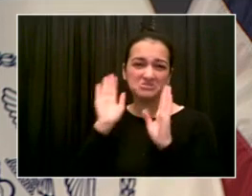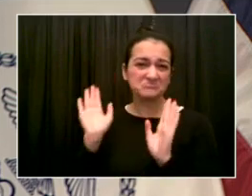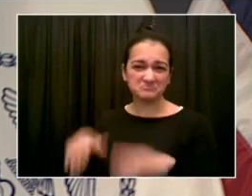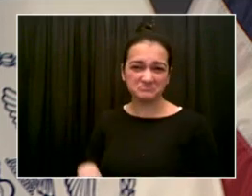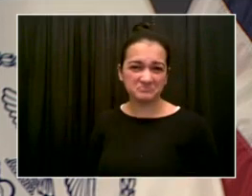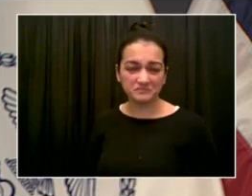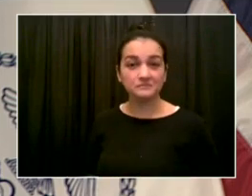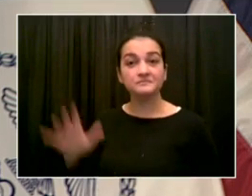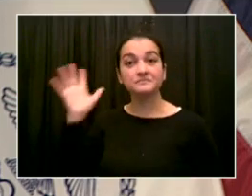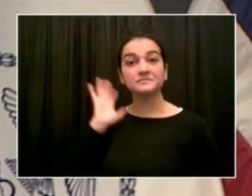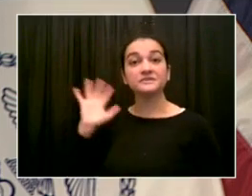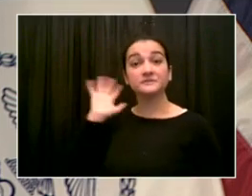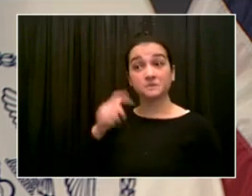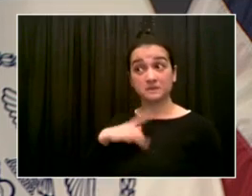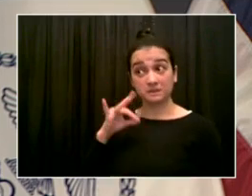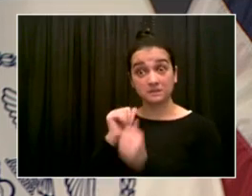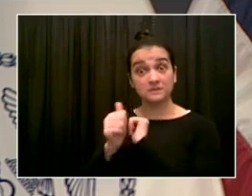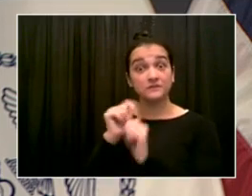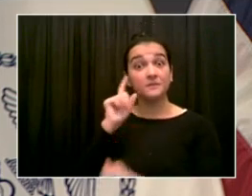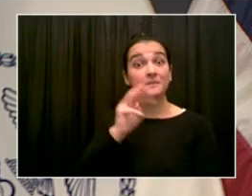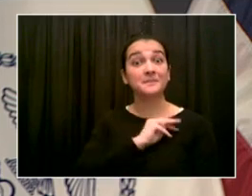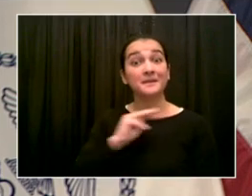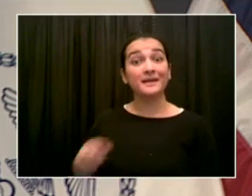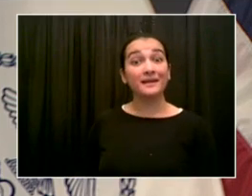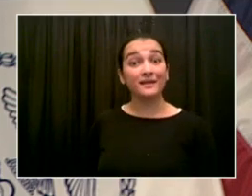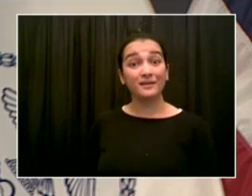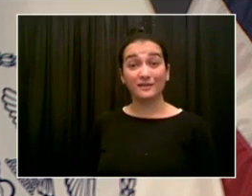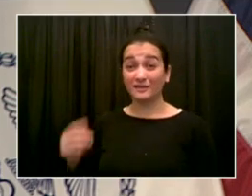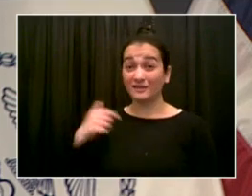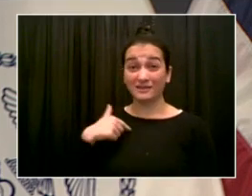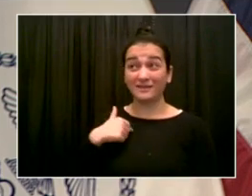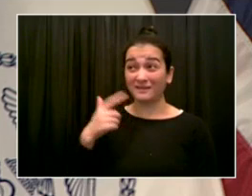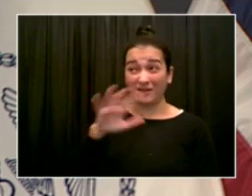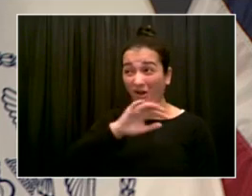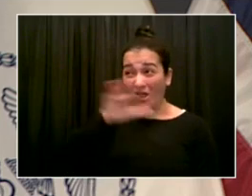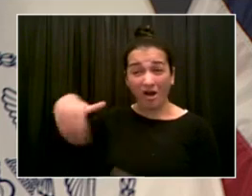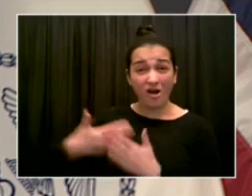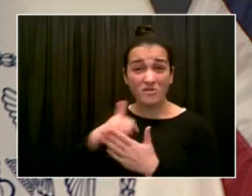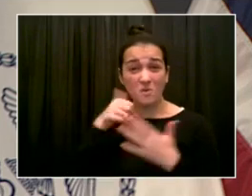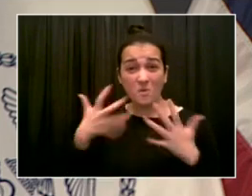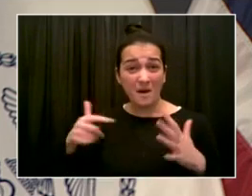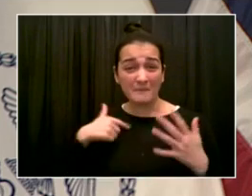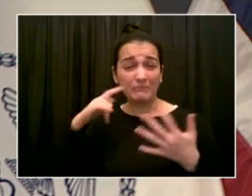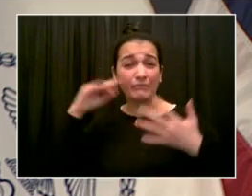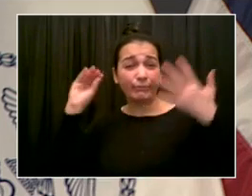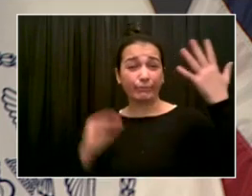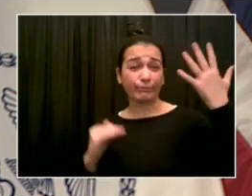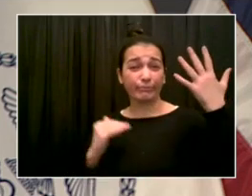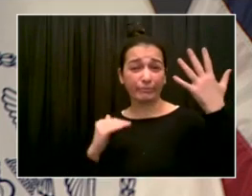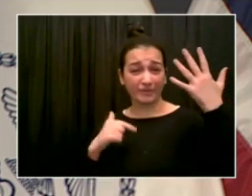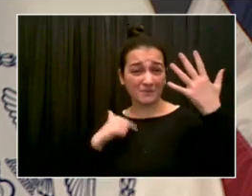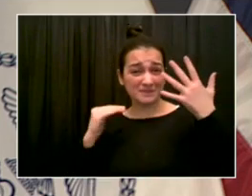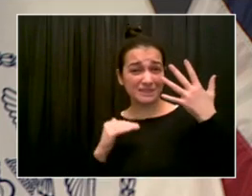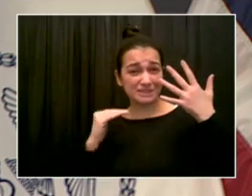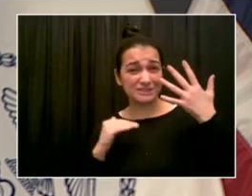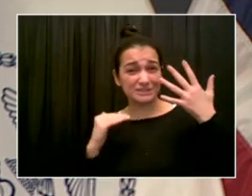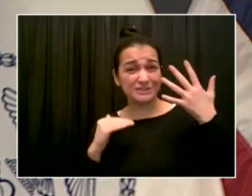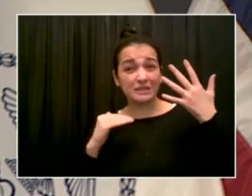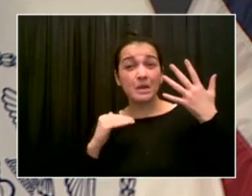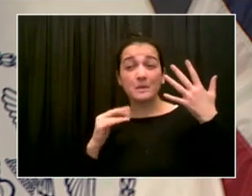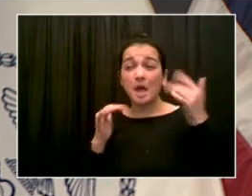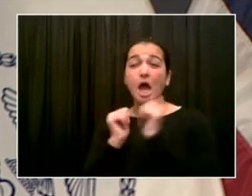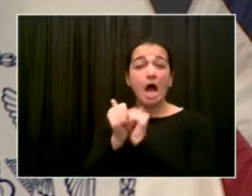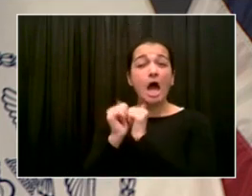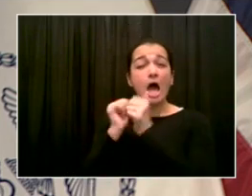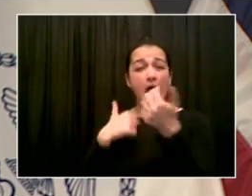out. It's not where you start, it's where you finish. I have learned this many times over. I